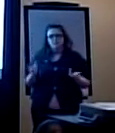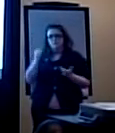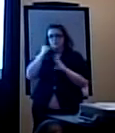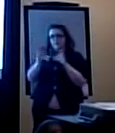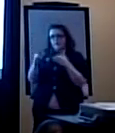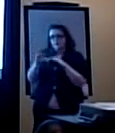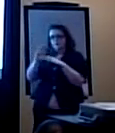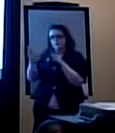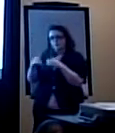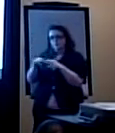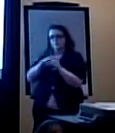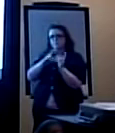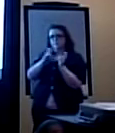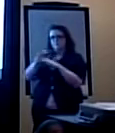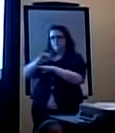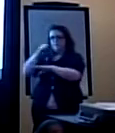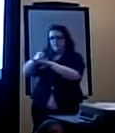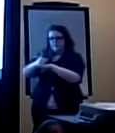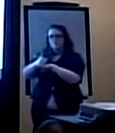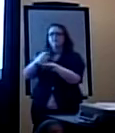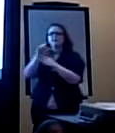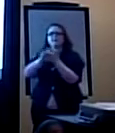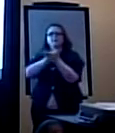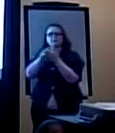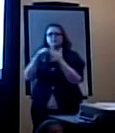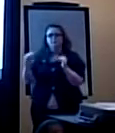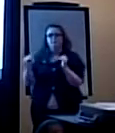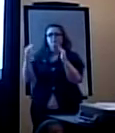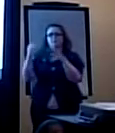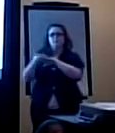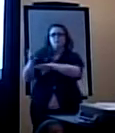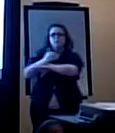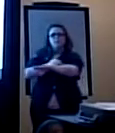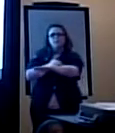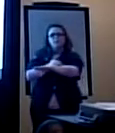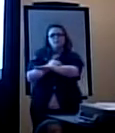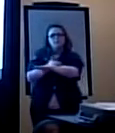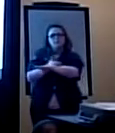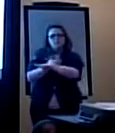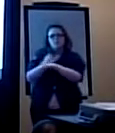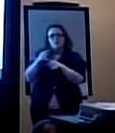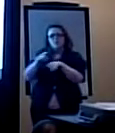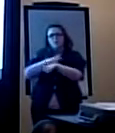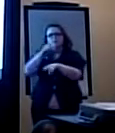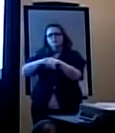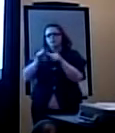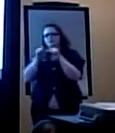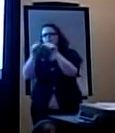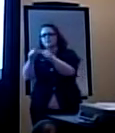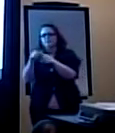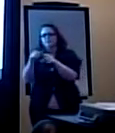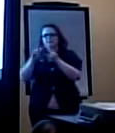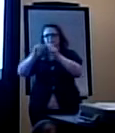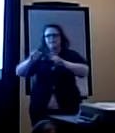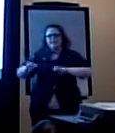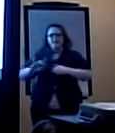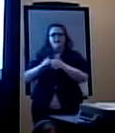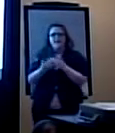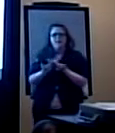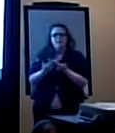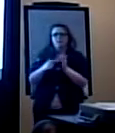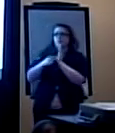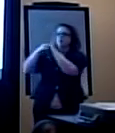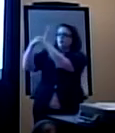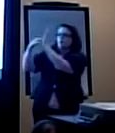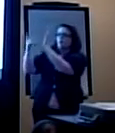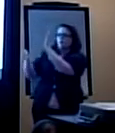classes. We want to improve our literacy rates or our completion rates. Well, how are you going to know what those long-term outcomes are? And how can you demonstrate it to your providers